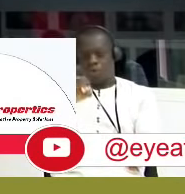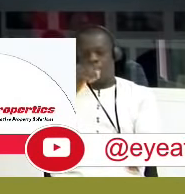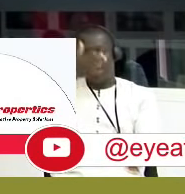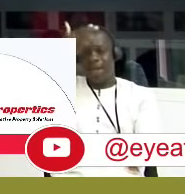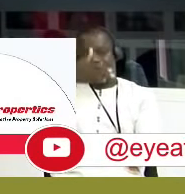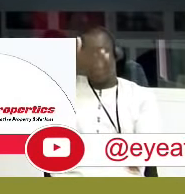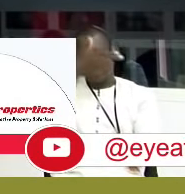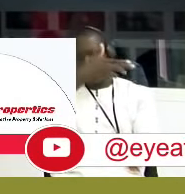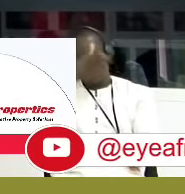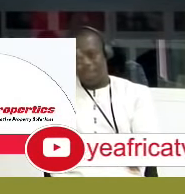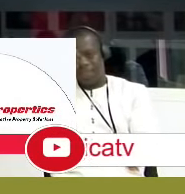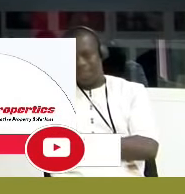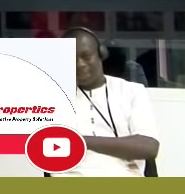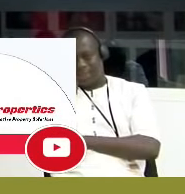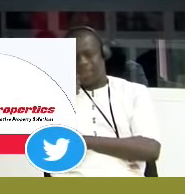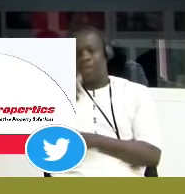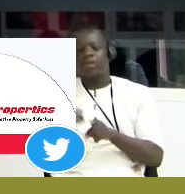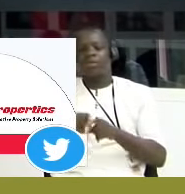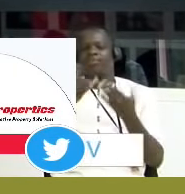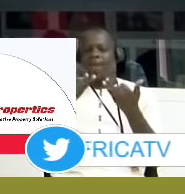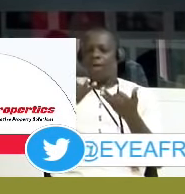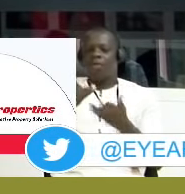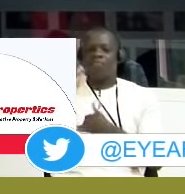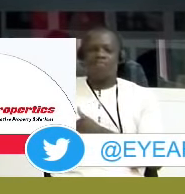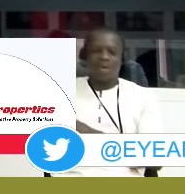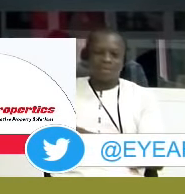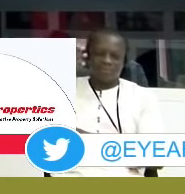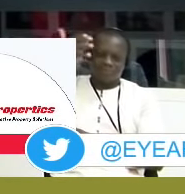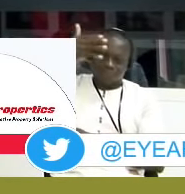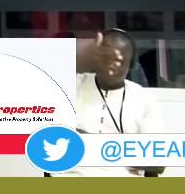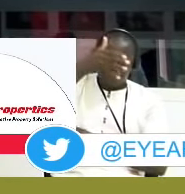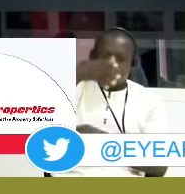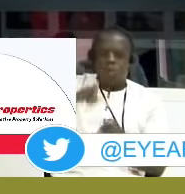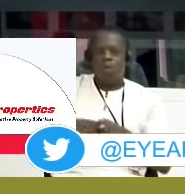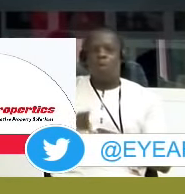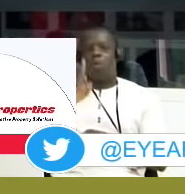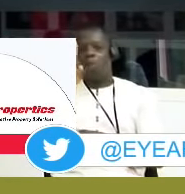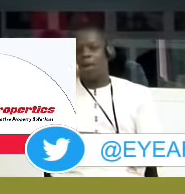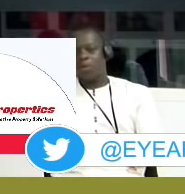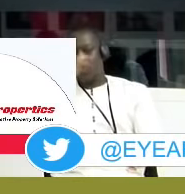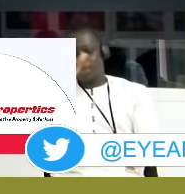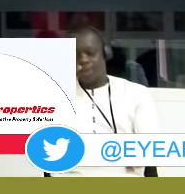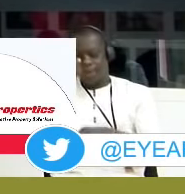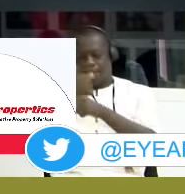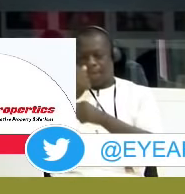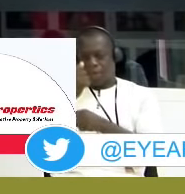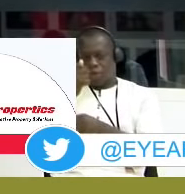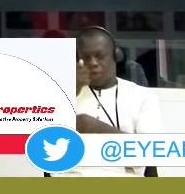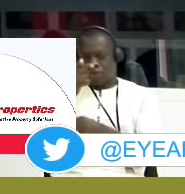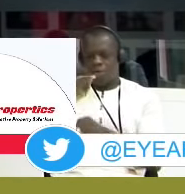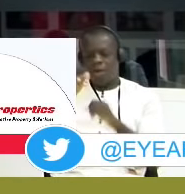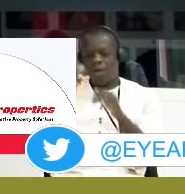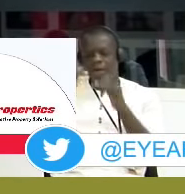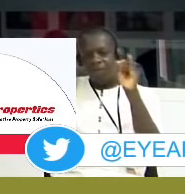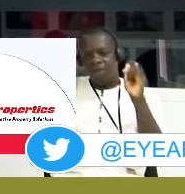During those visits, including the one that finally led to your release, did they at any